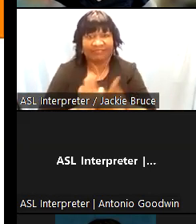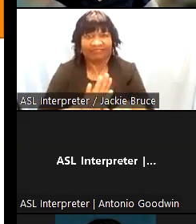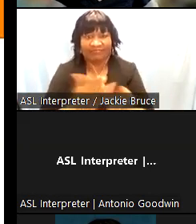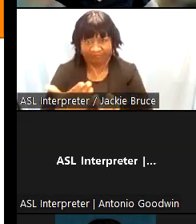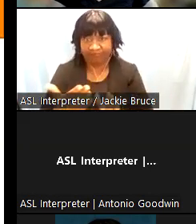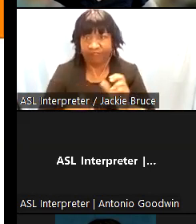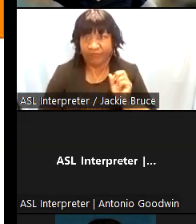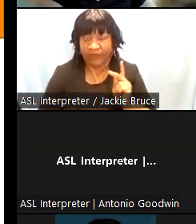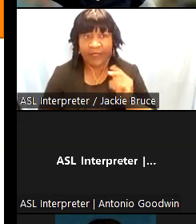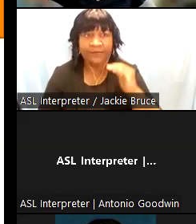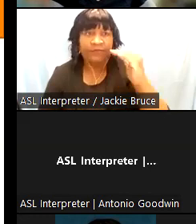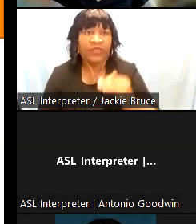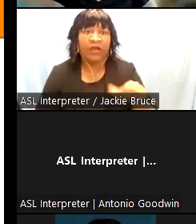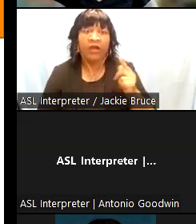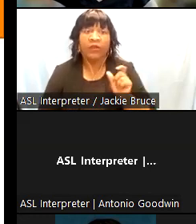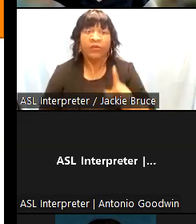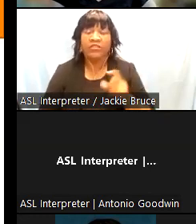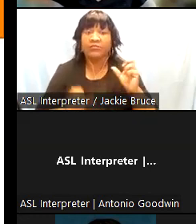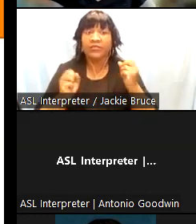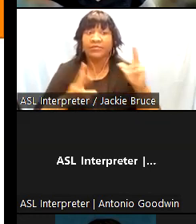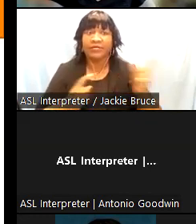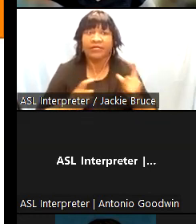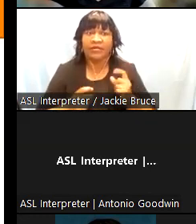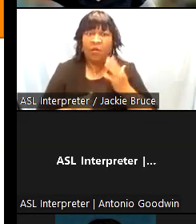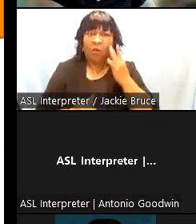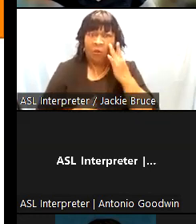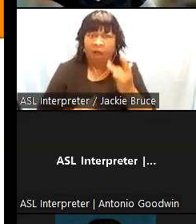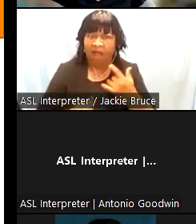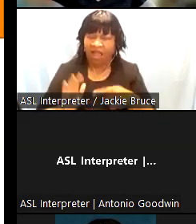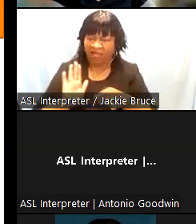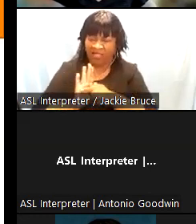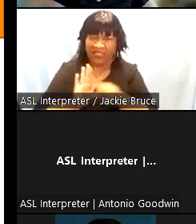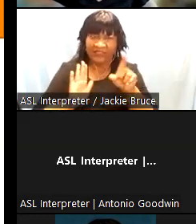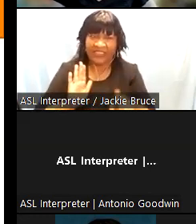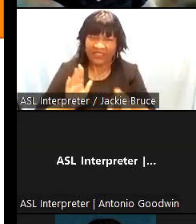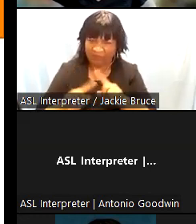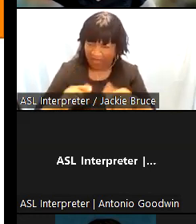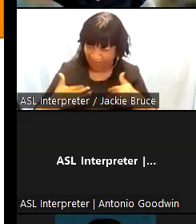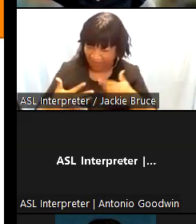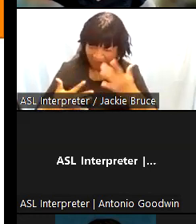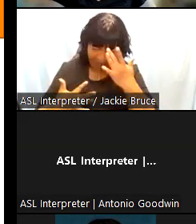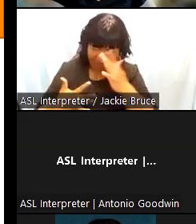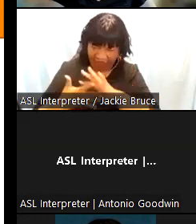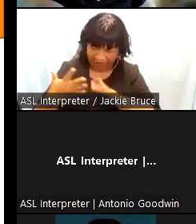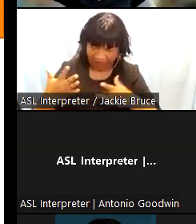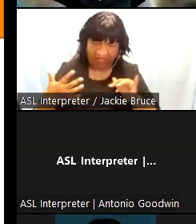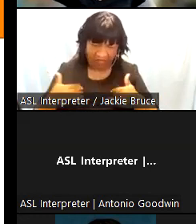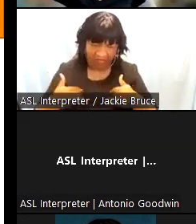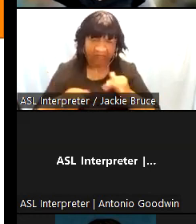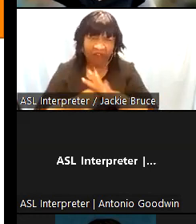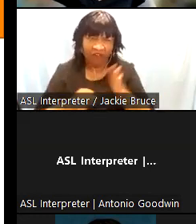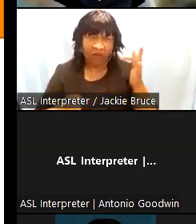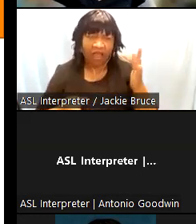Okay. Another question we've been getting a lot of is, why am I getting a negative test when I have symptoms? So there's two